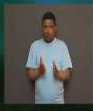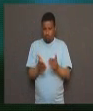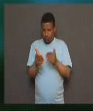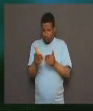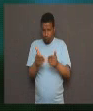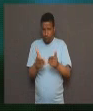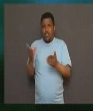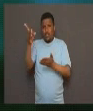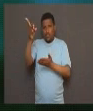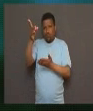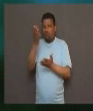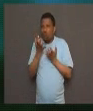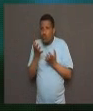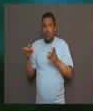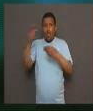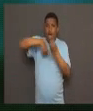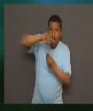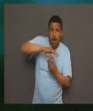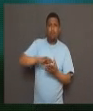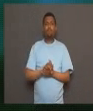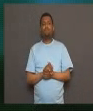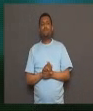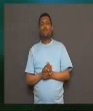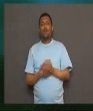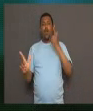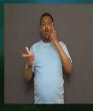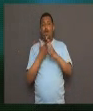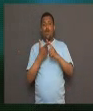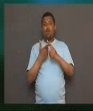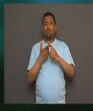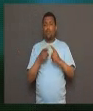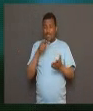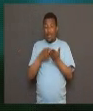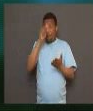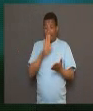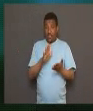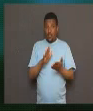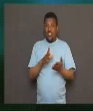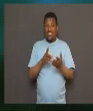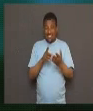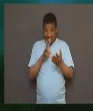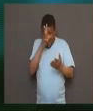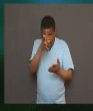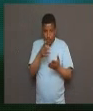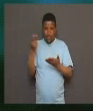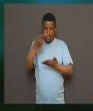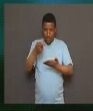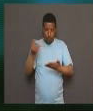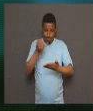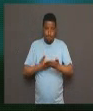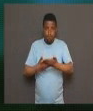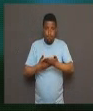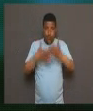encloses the desired area. The person creating the sketch map must